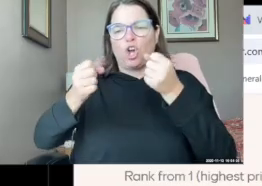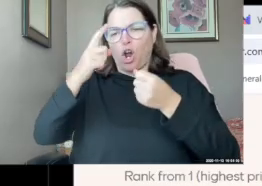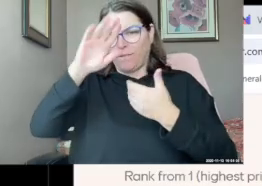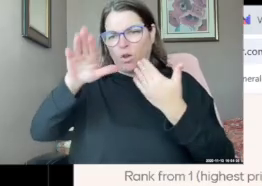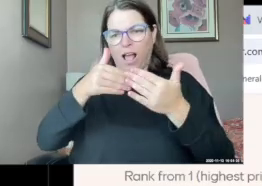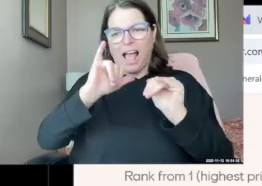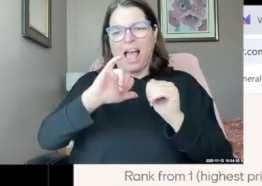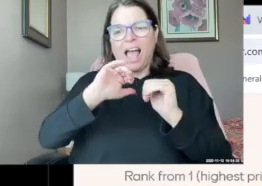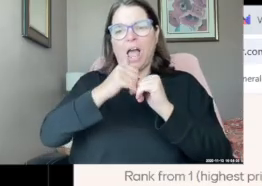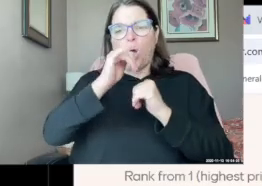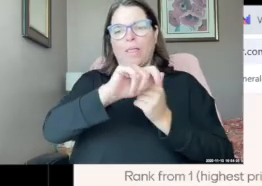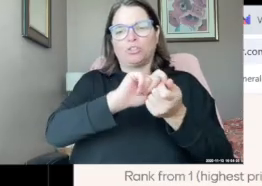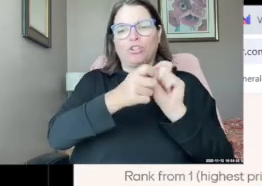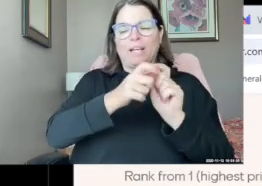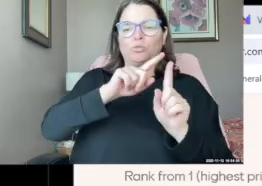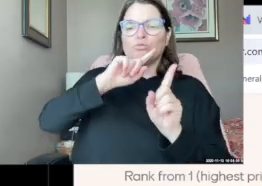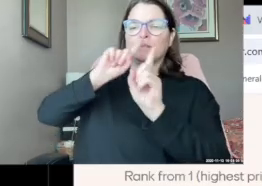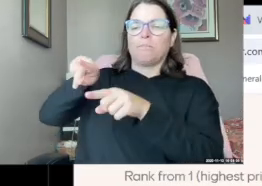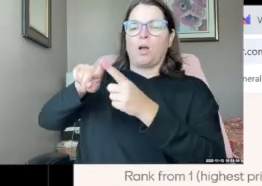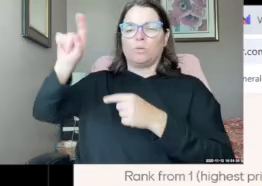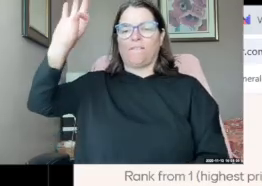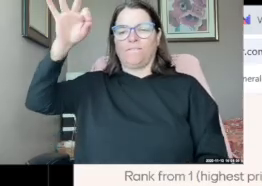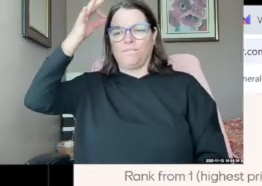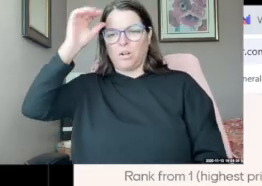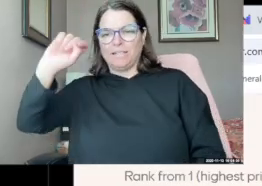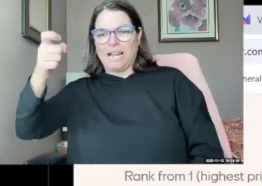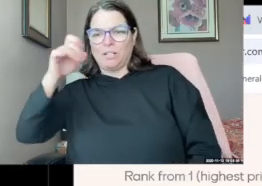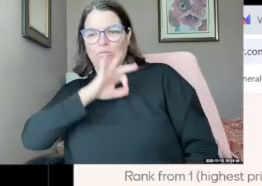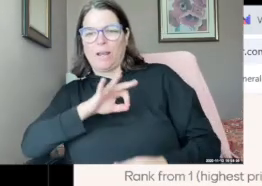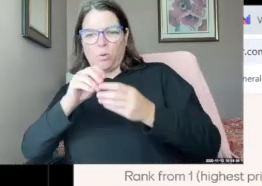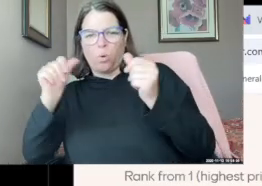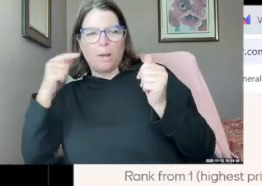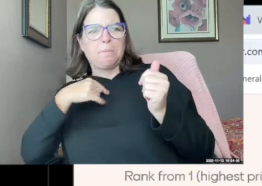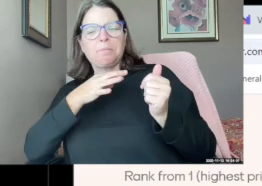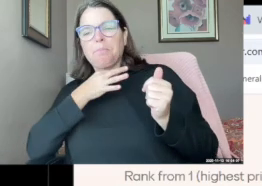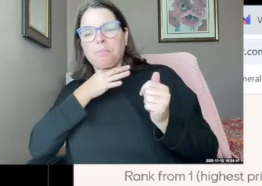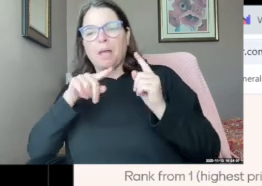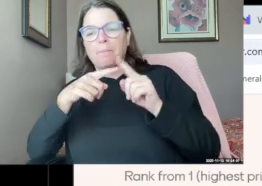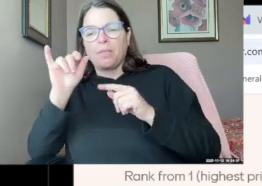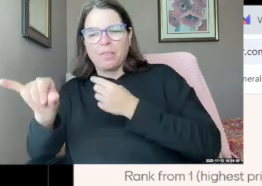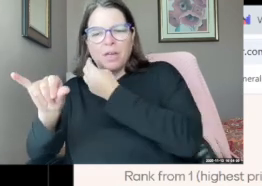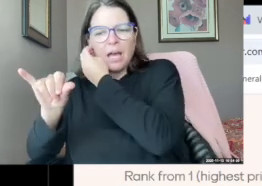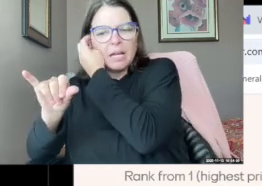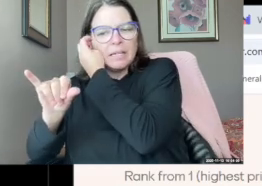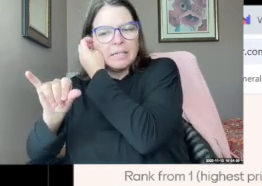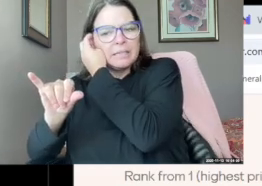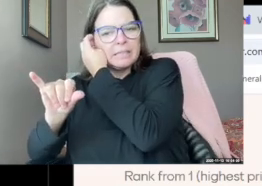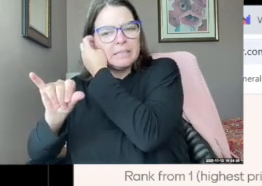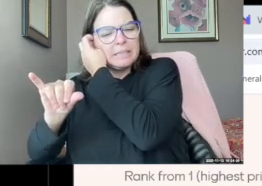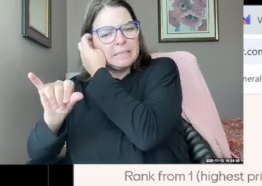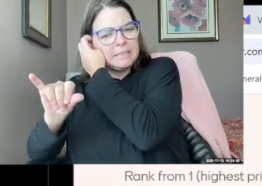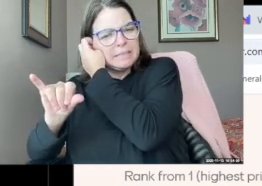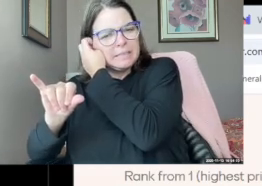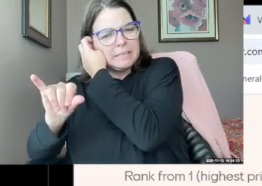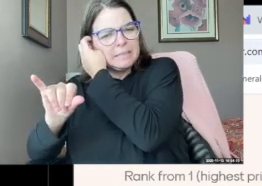26, especially in Clean Cars for All, had changed in response to that tax credit going away. I was personally